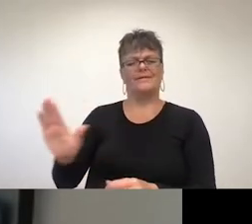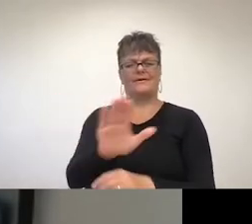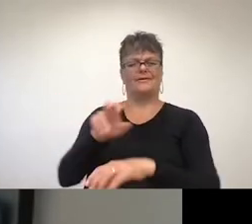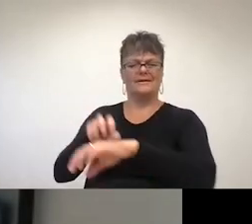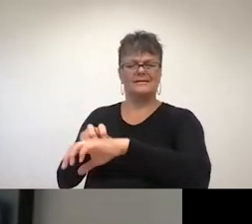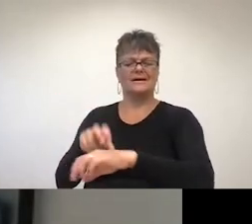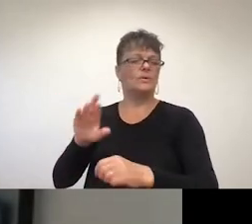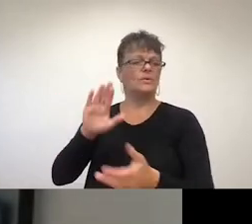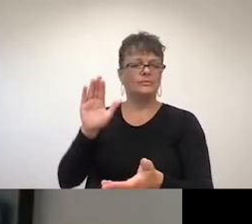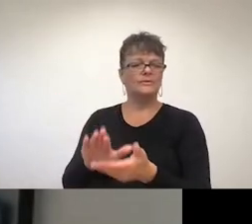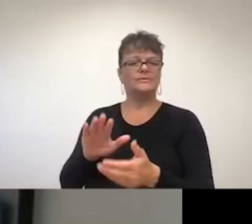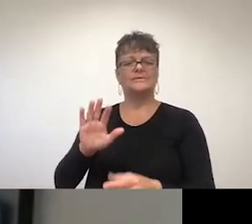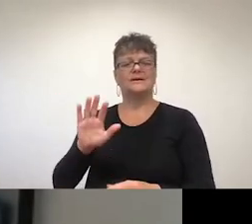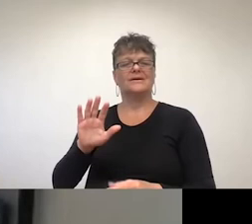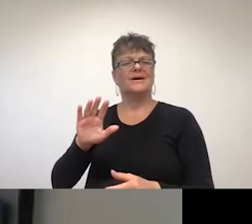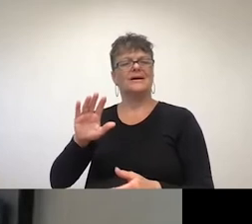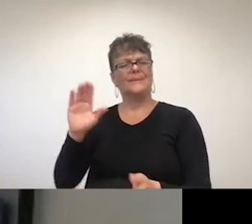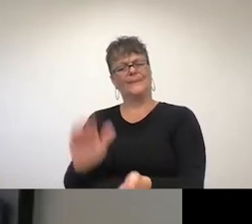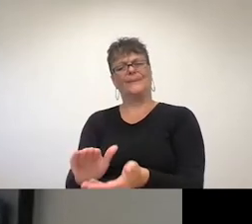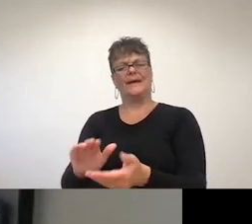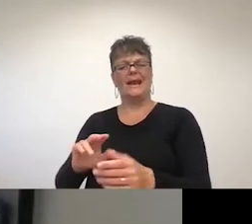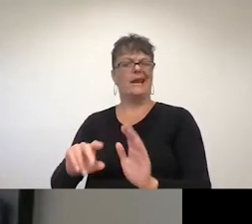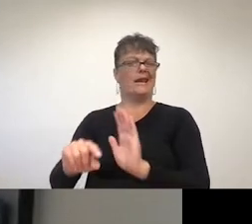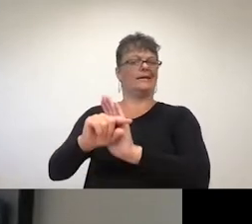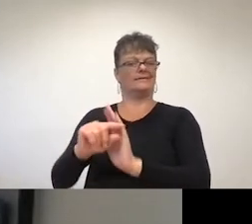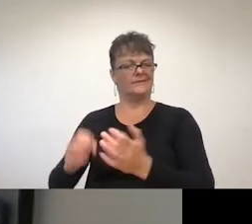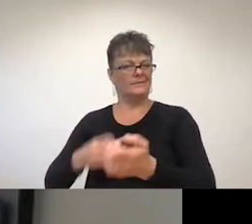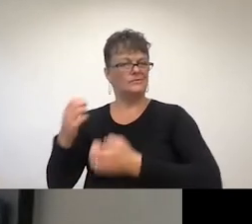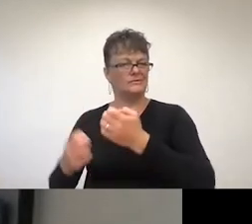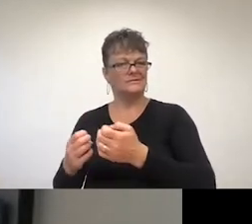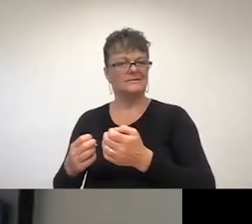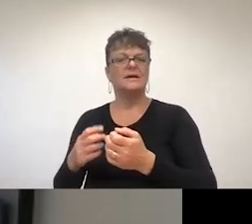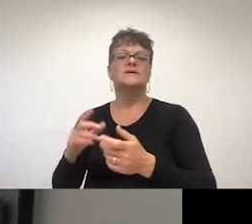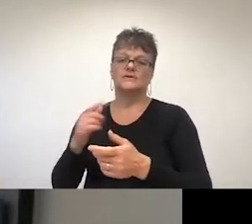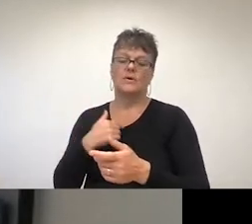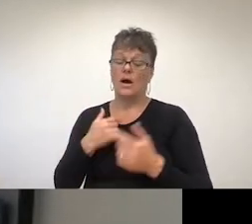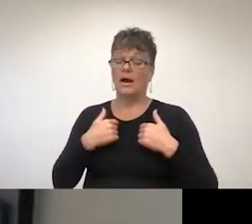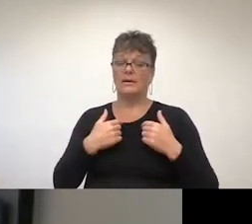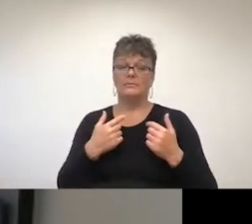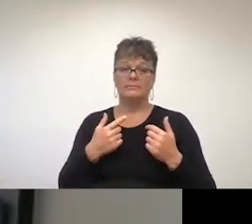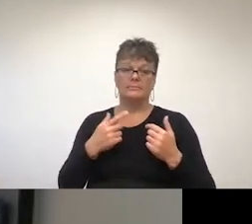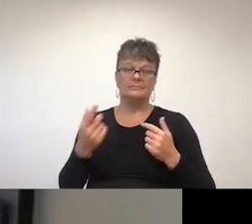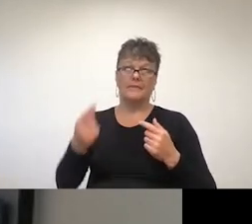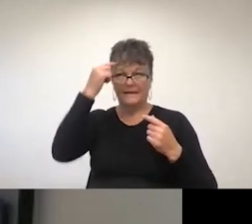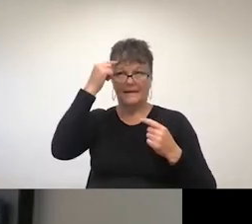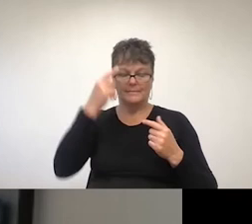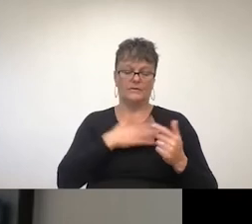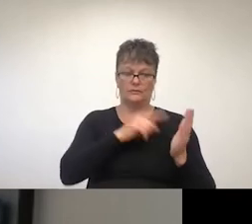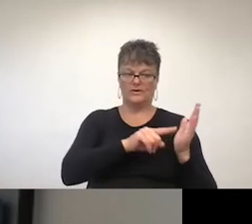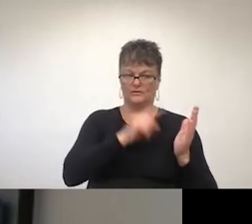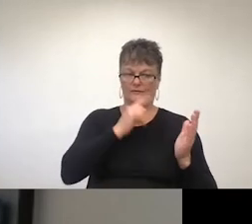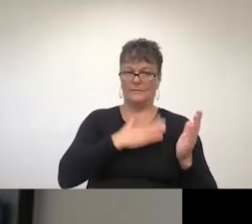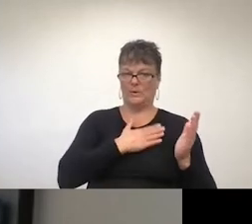to go back to the research that I'm working on for the new book, these are ways that I think are within our sort of purview to